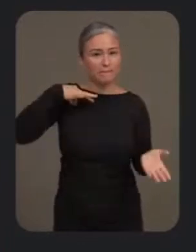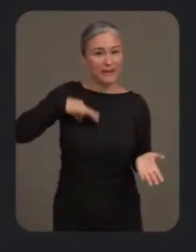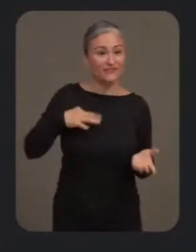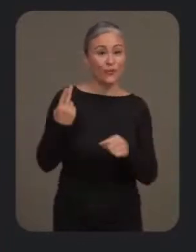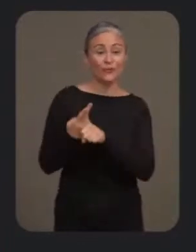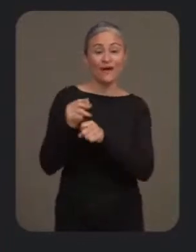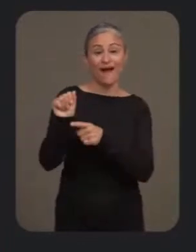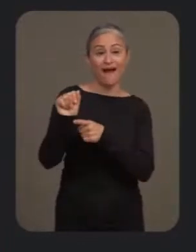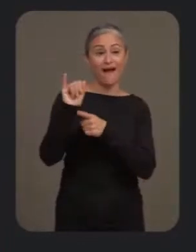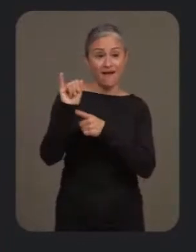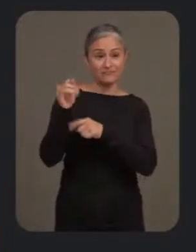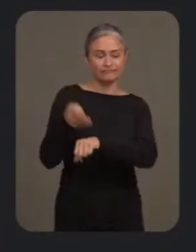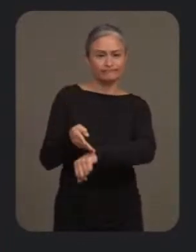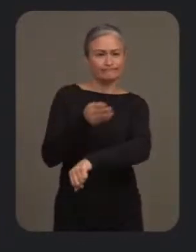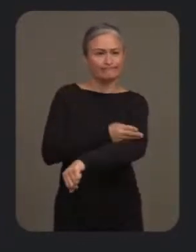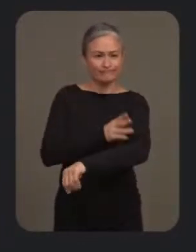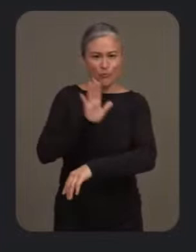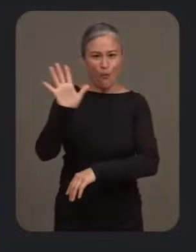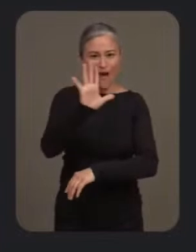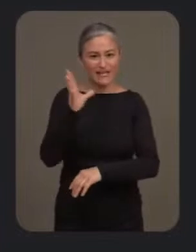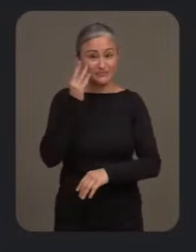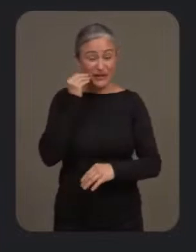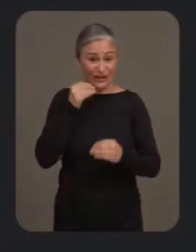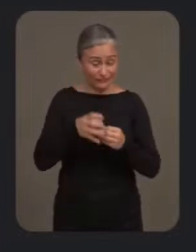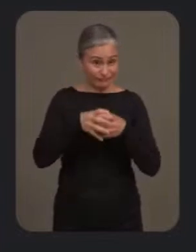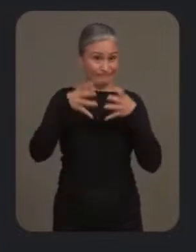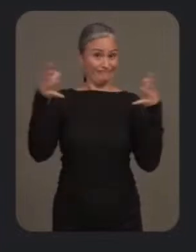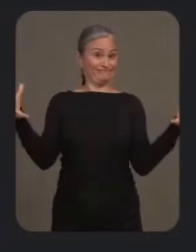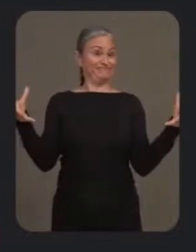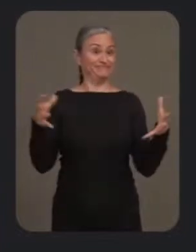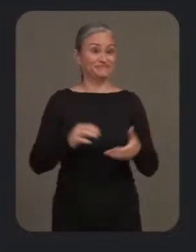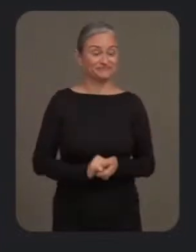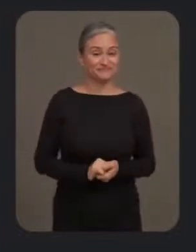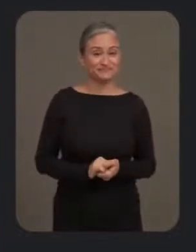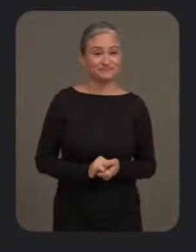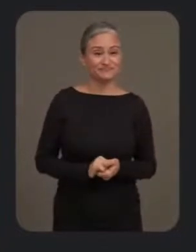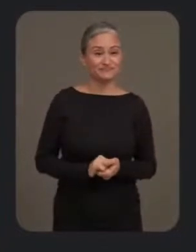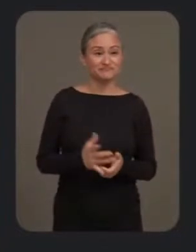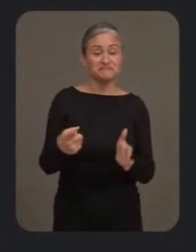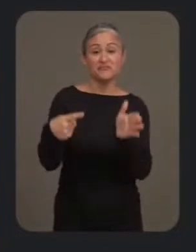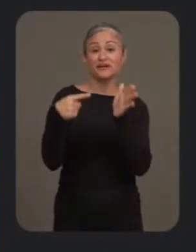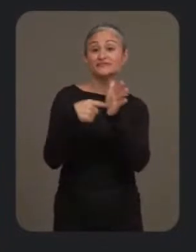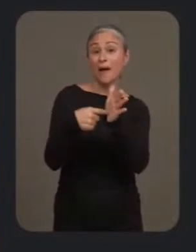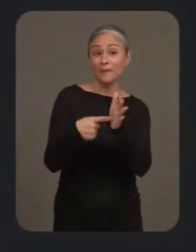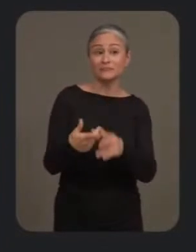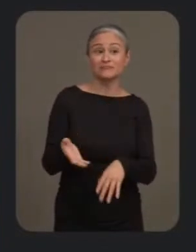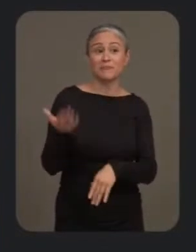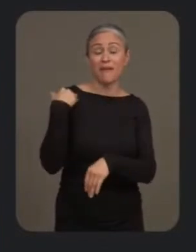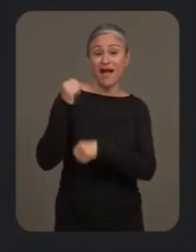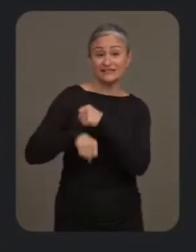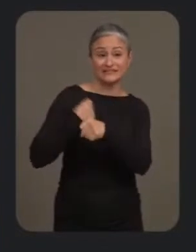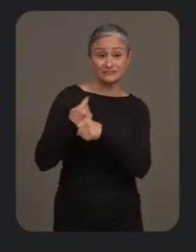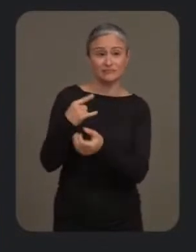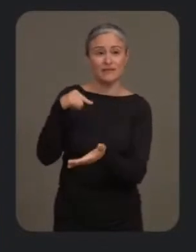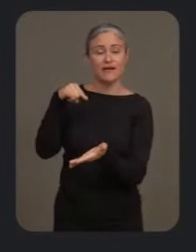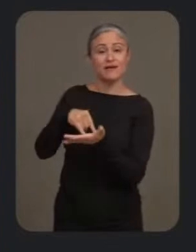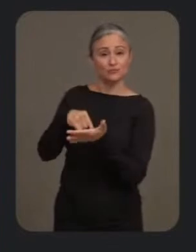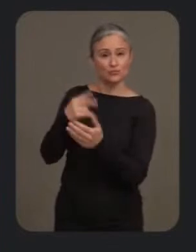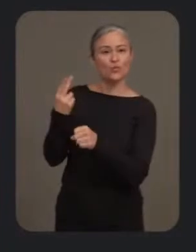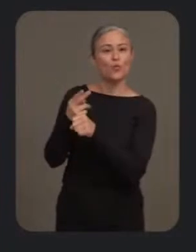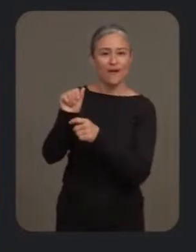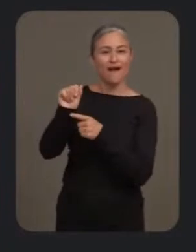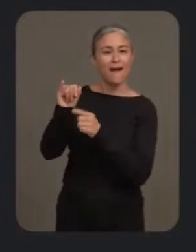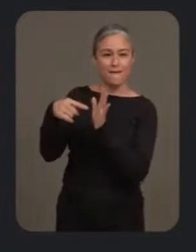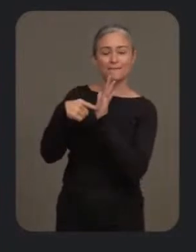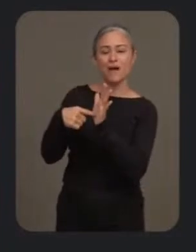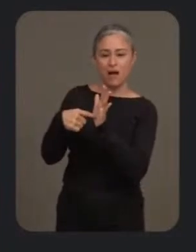of using AI to improve experiences at scale. For example, this past year, Android